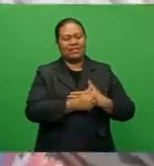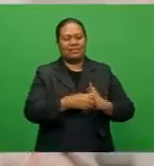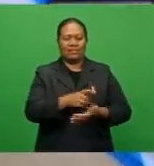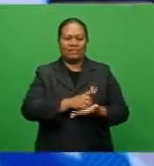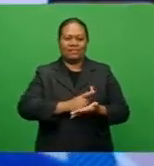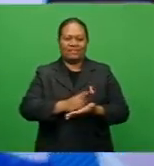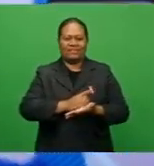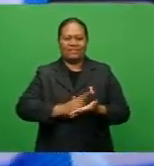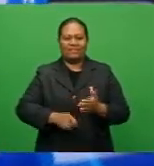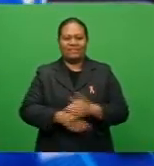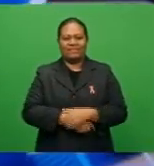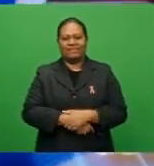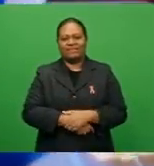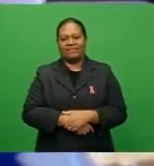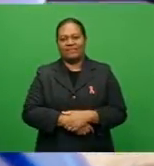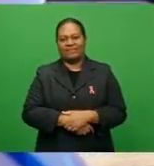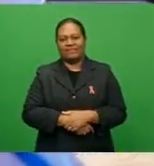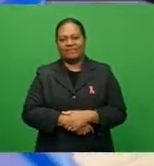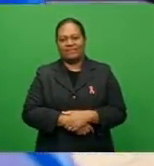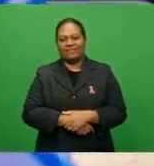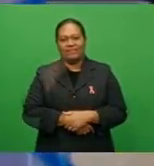diseases.